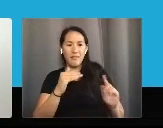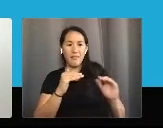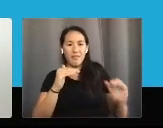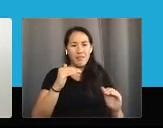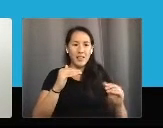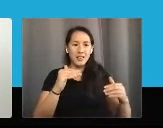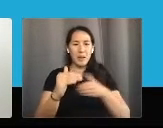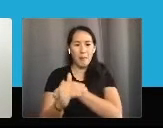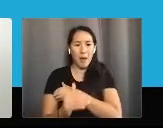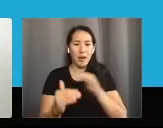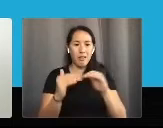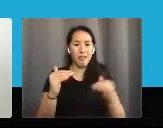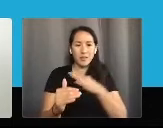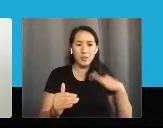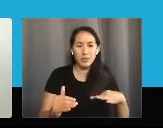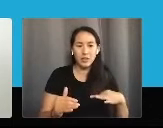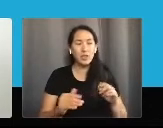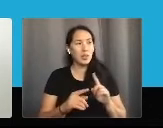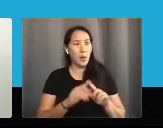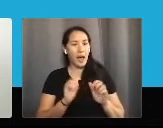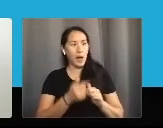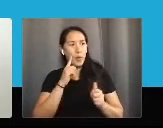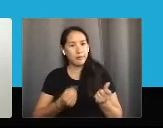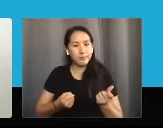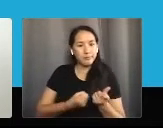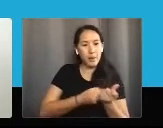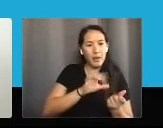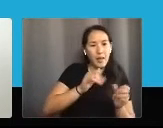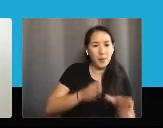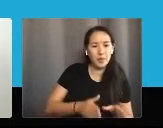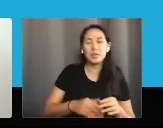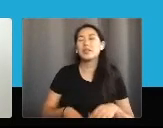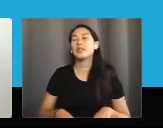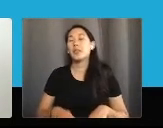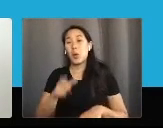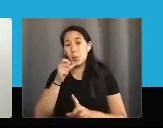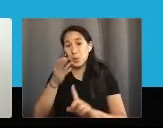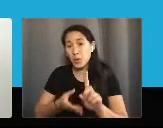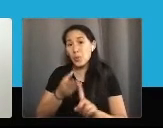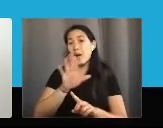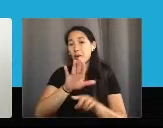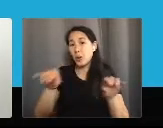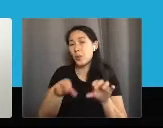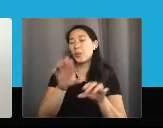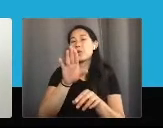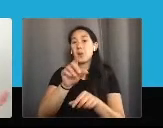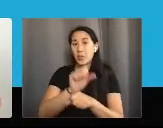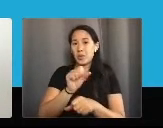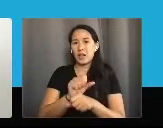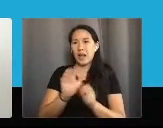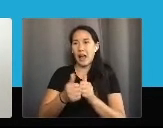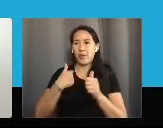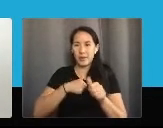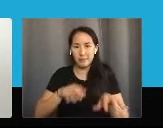And how will you embody a new future in who you are and in what you do? We